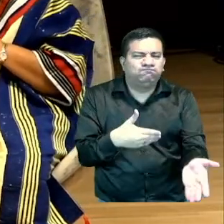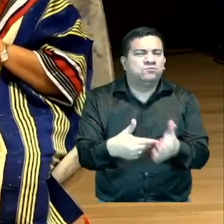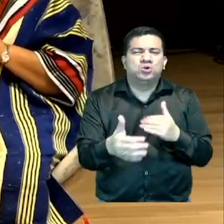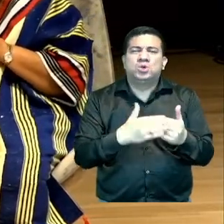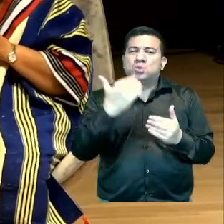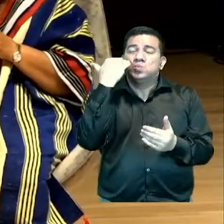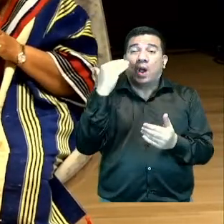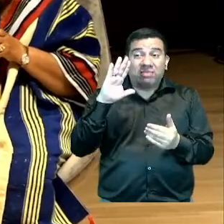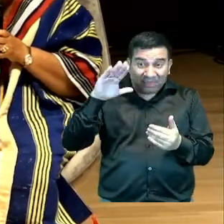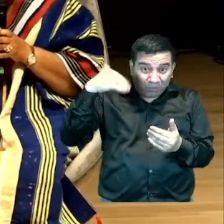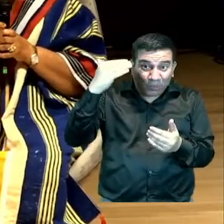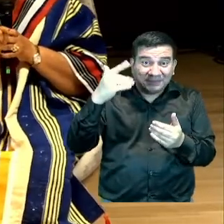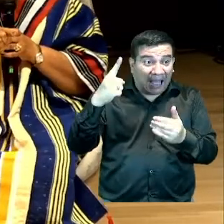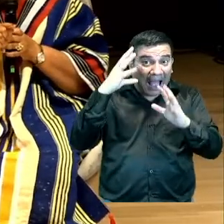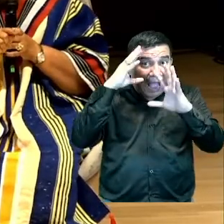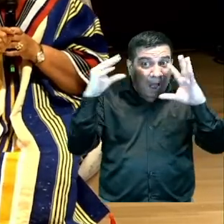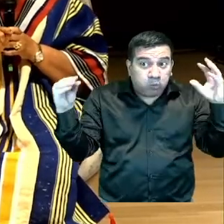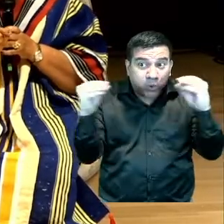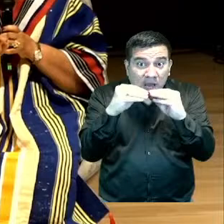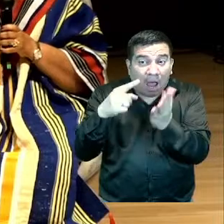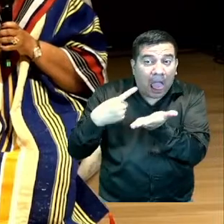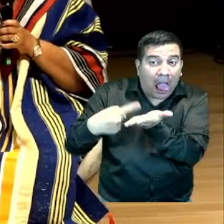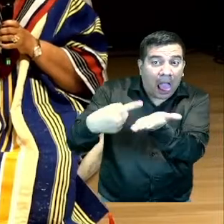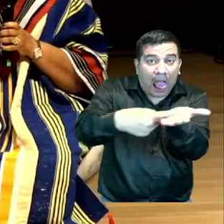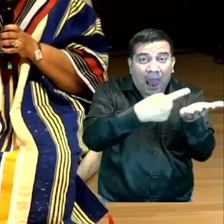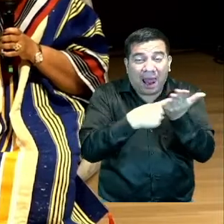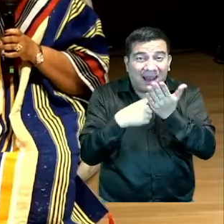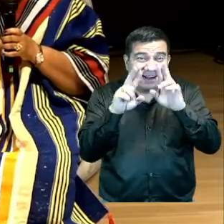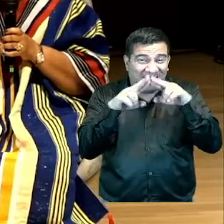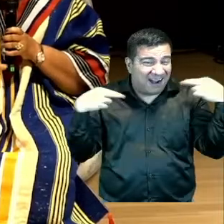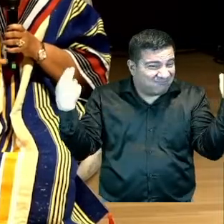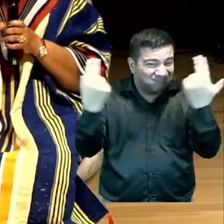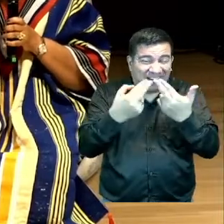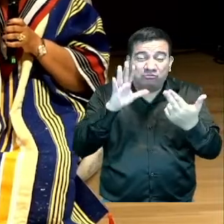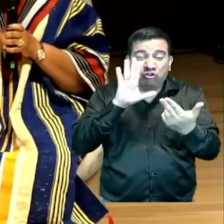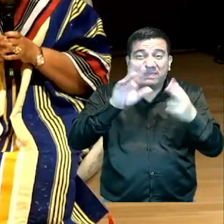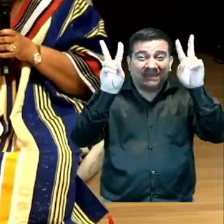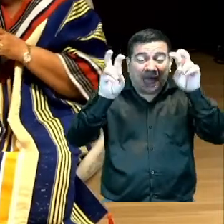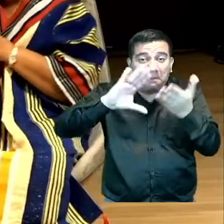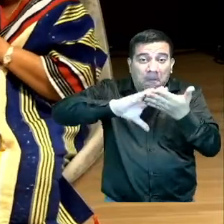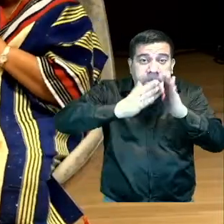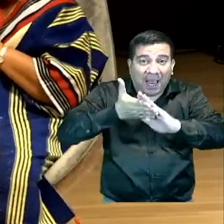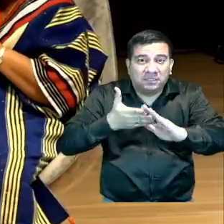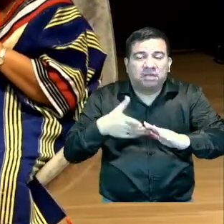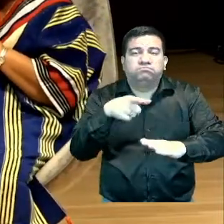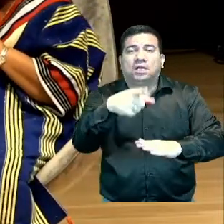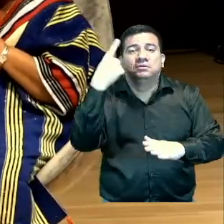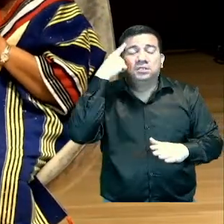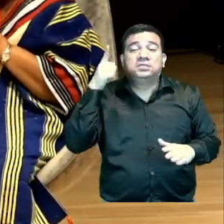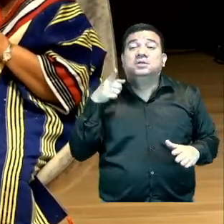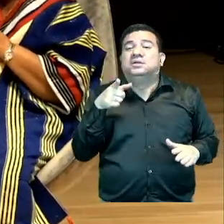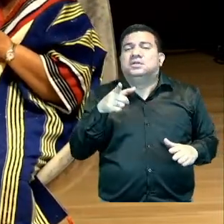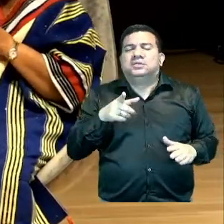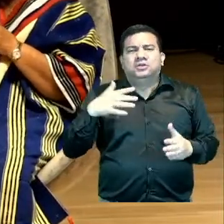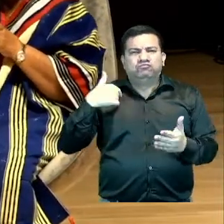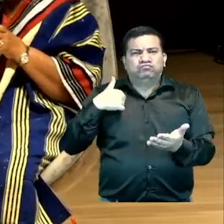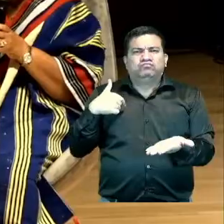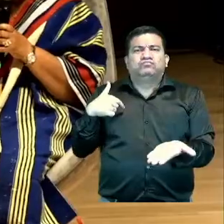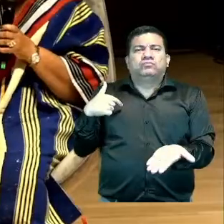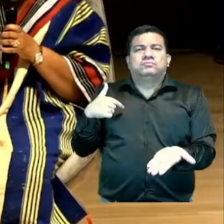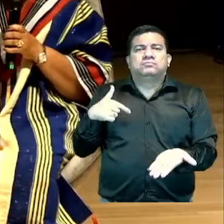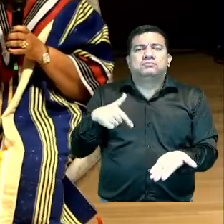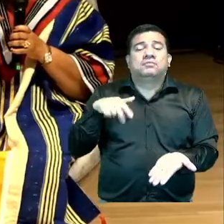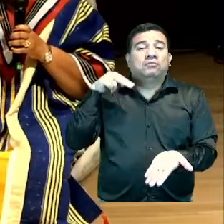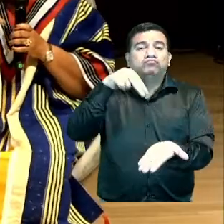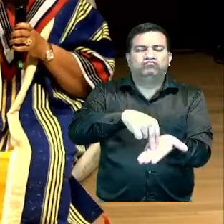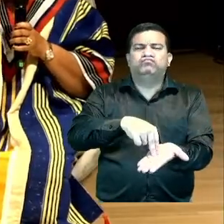who decided they were not going to give us peace talks or peace, we hijacked the hall. When they said they were going